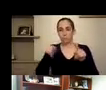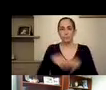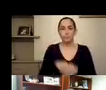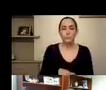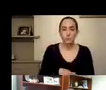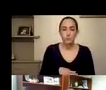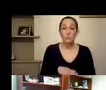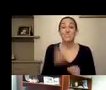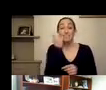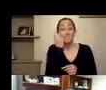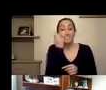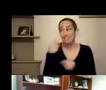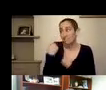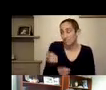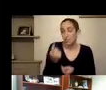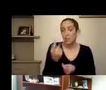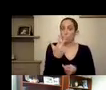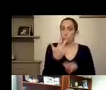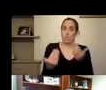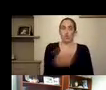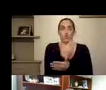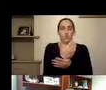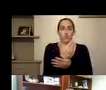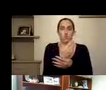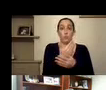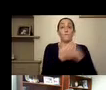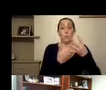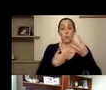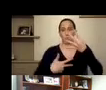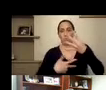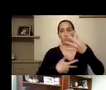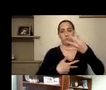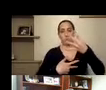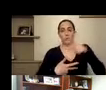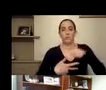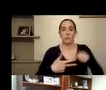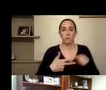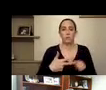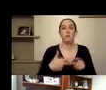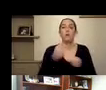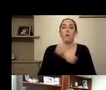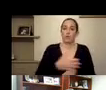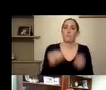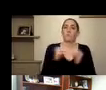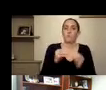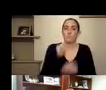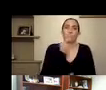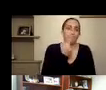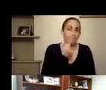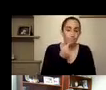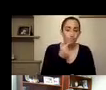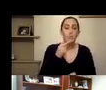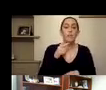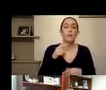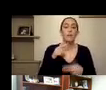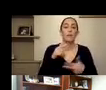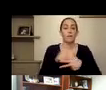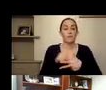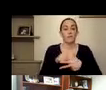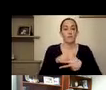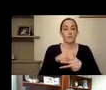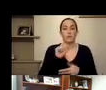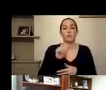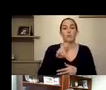strains which have been shown to cause more severe illnesses. The first one is the severe acute respiratory syndrome coronavirus, or